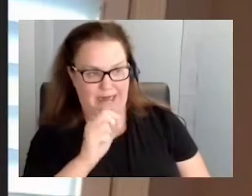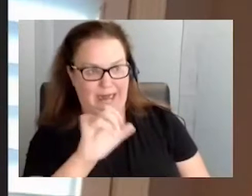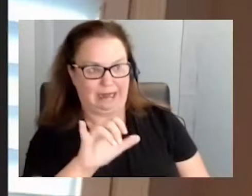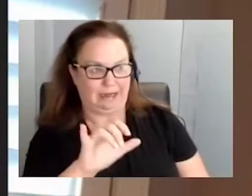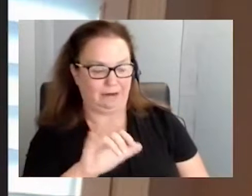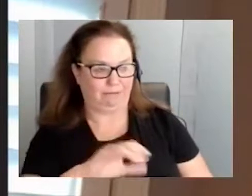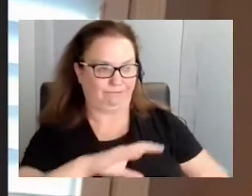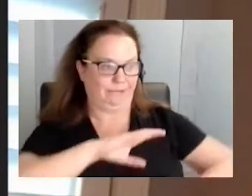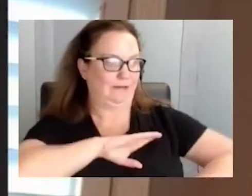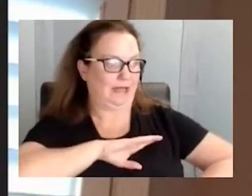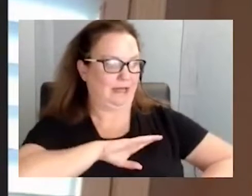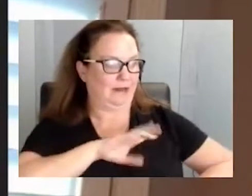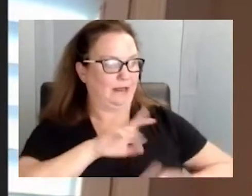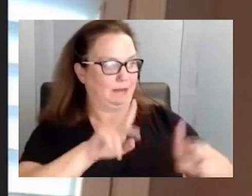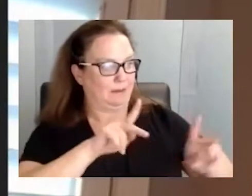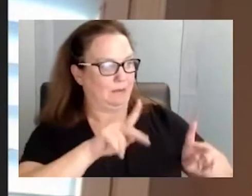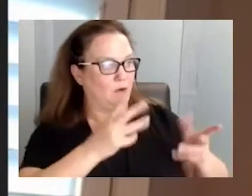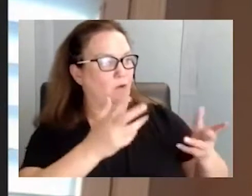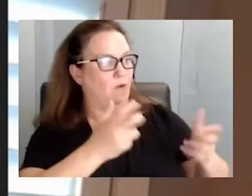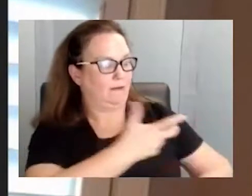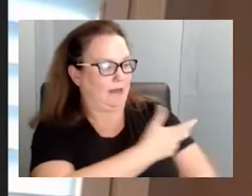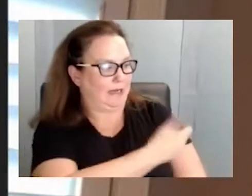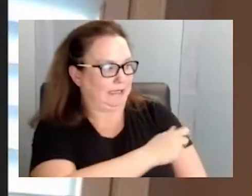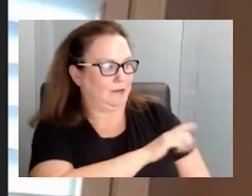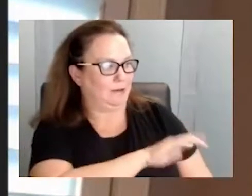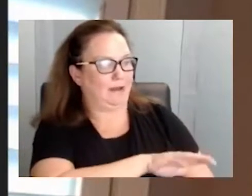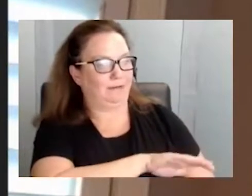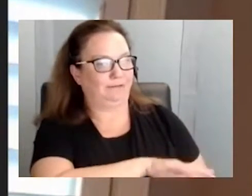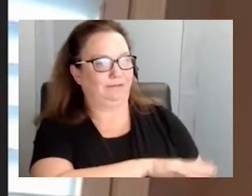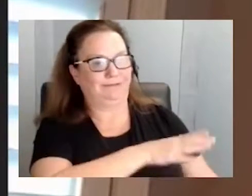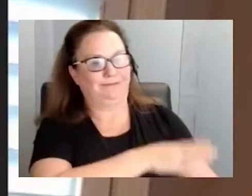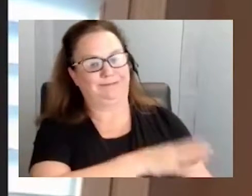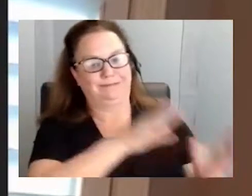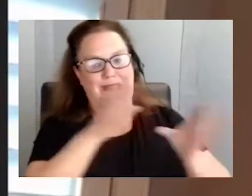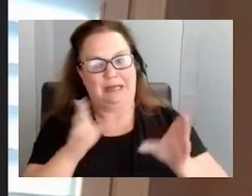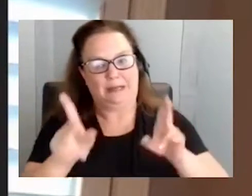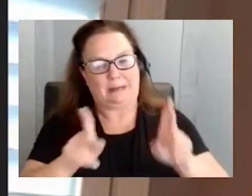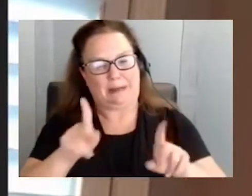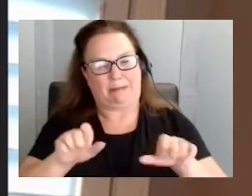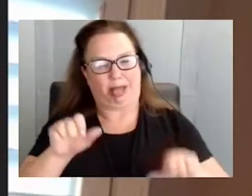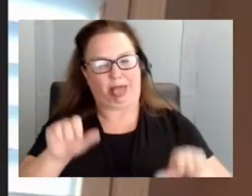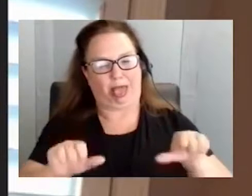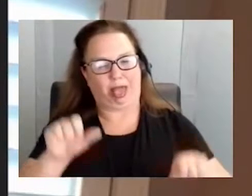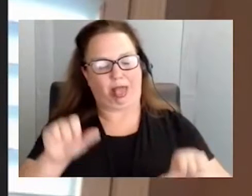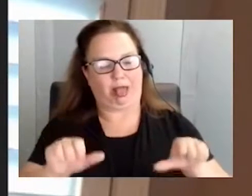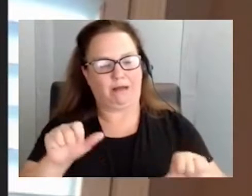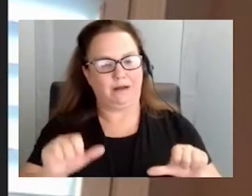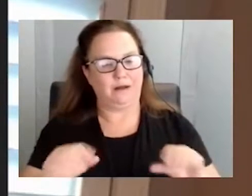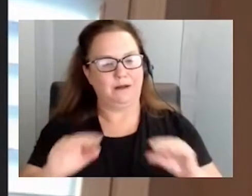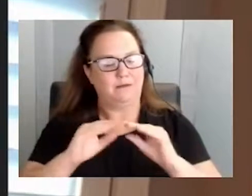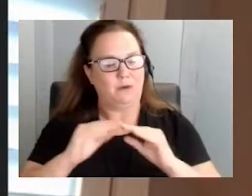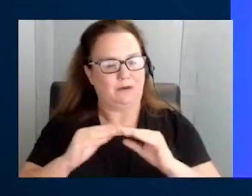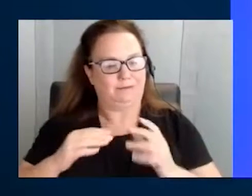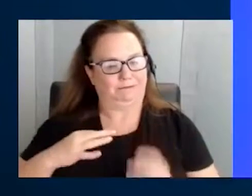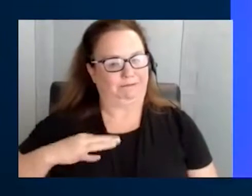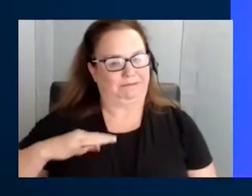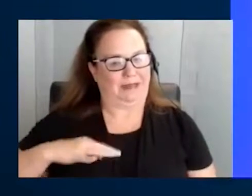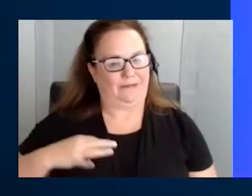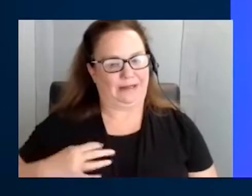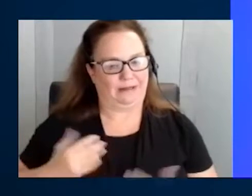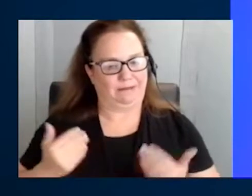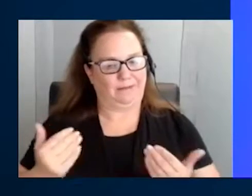of people who are wanting vaccinated. Now let's see if we can give the people who are maybe on the fence a little bit extra incentive to go and get it